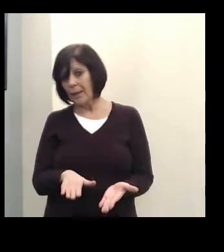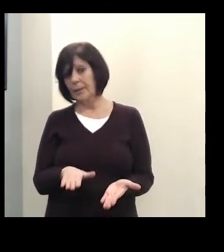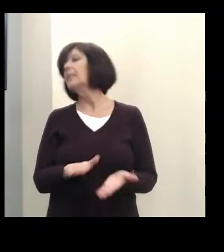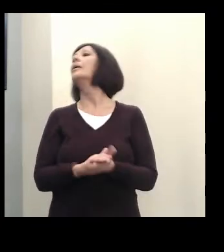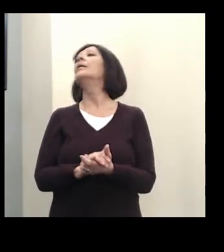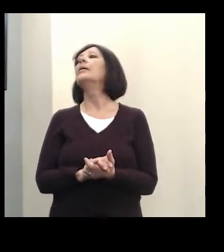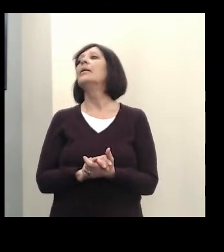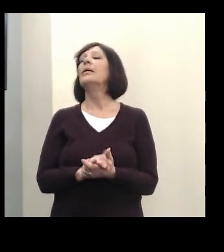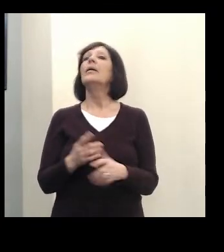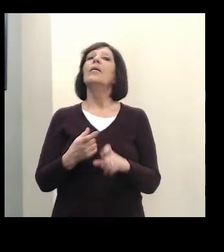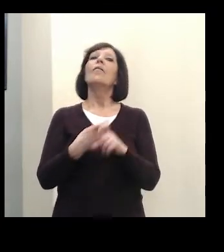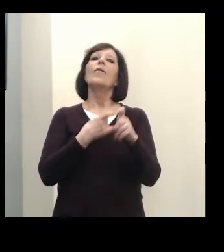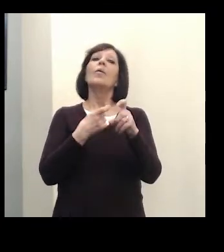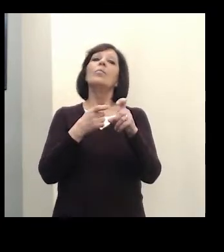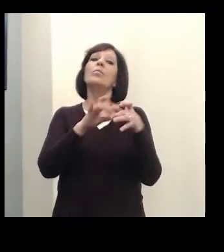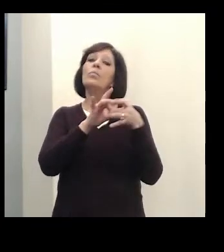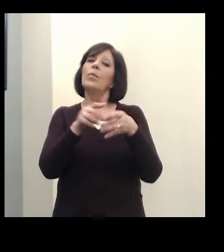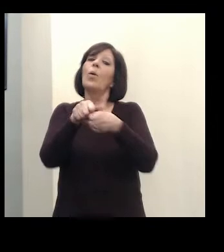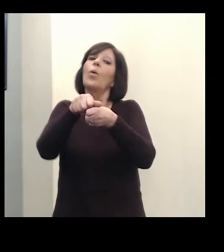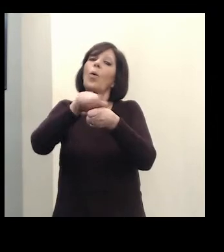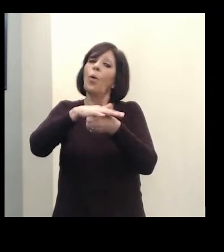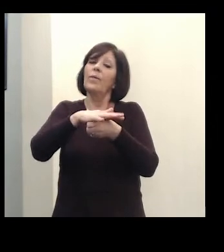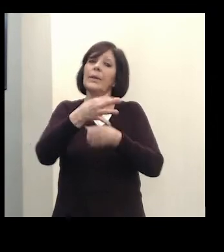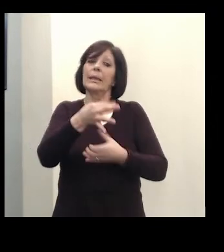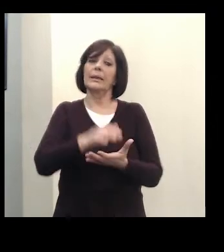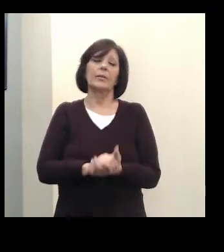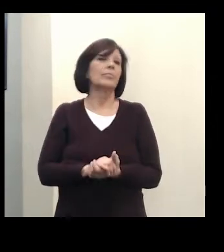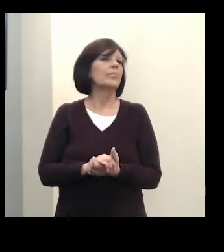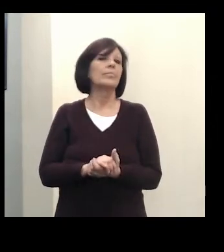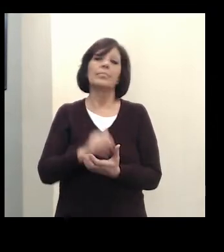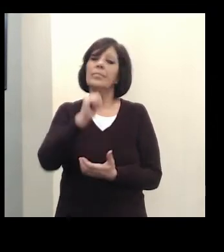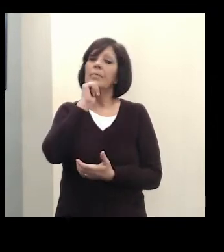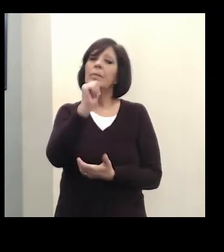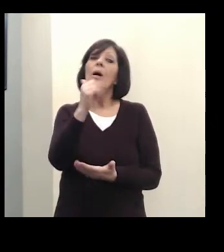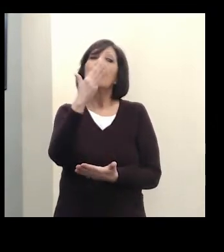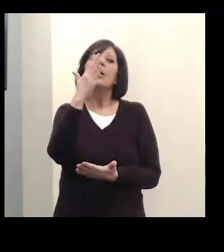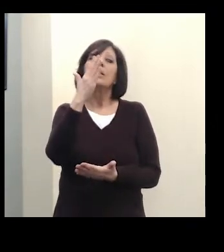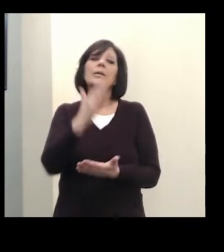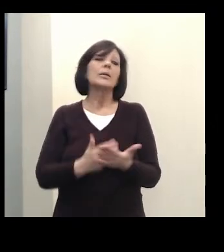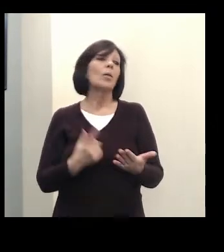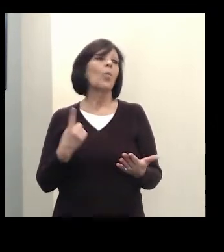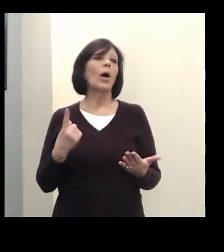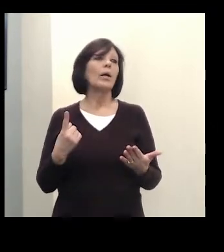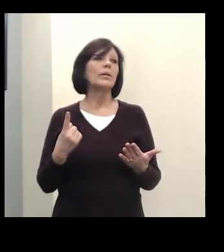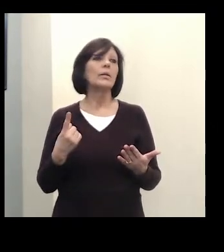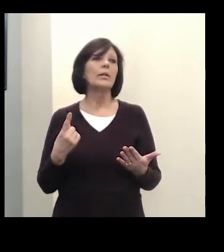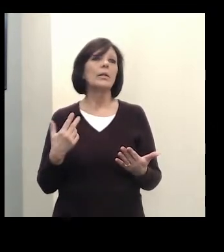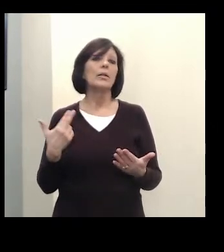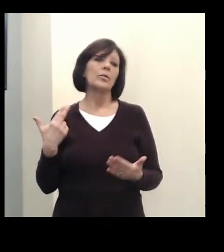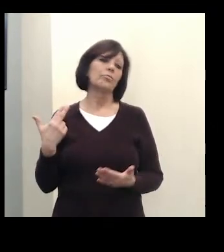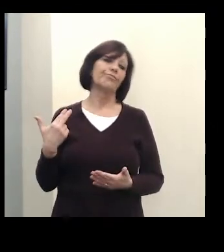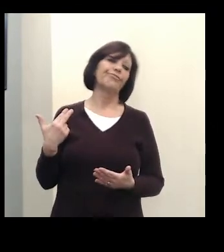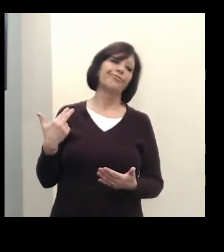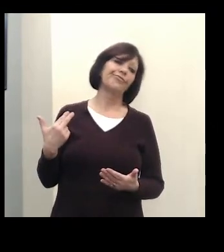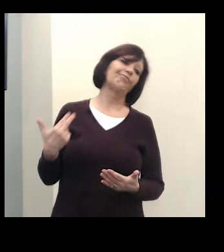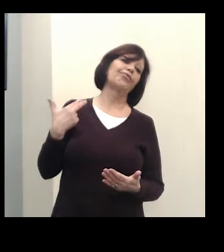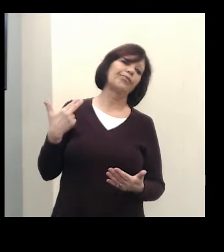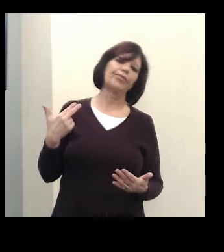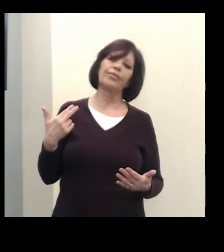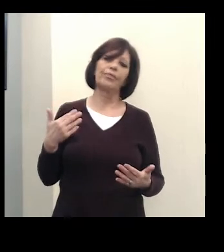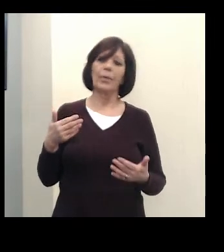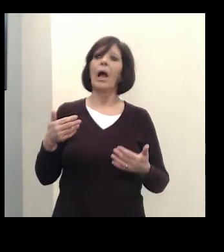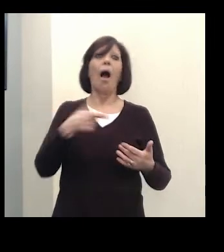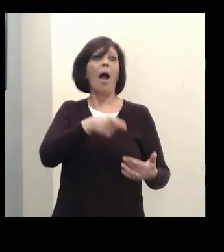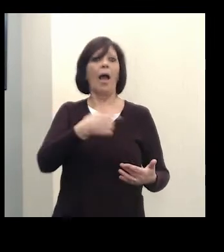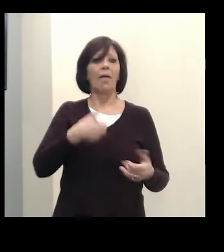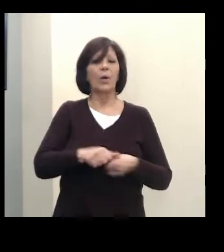from COVID-19. This is not someone with a gunshot wound who was COVID positive. This is not people who